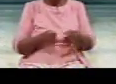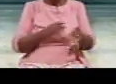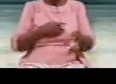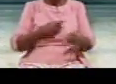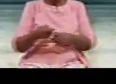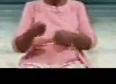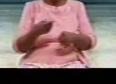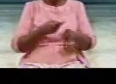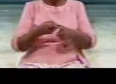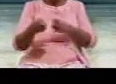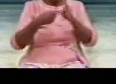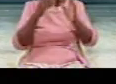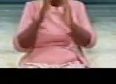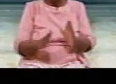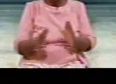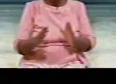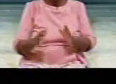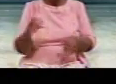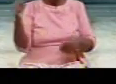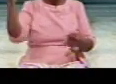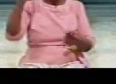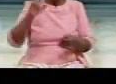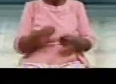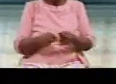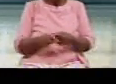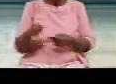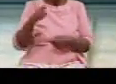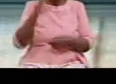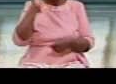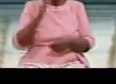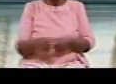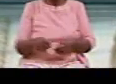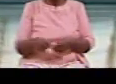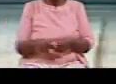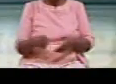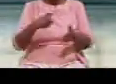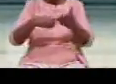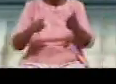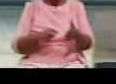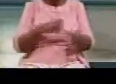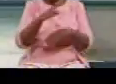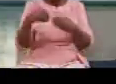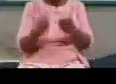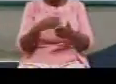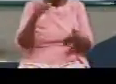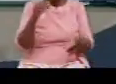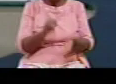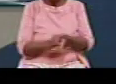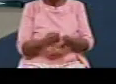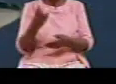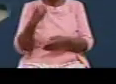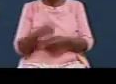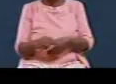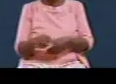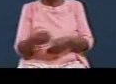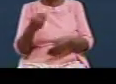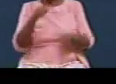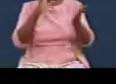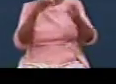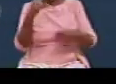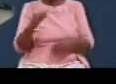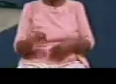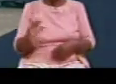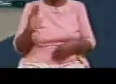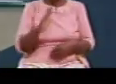should pay all that was due unto him. You know, in our lives, when some things happen, this man